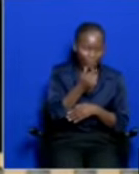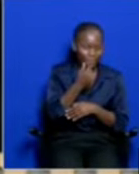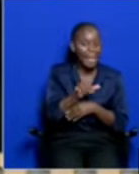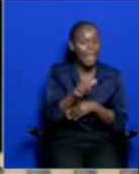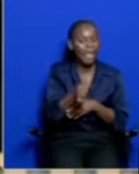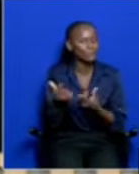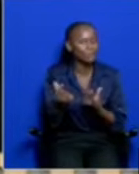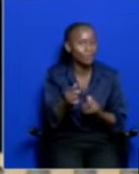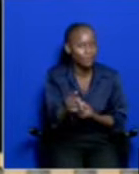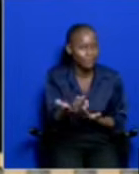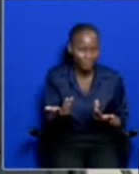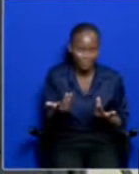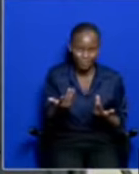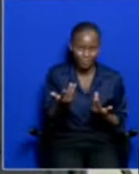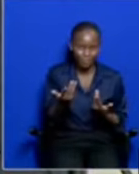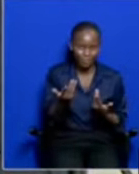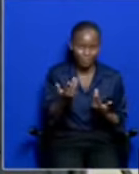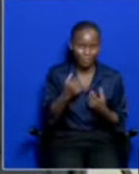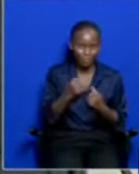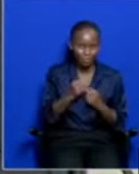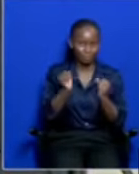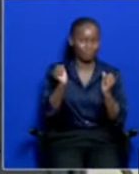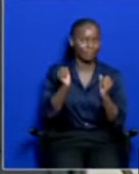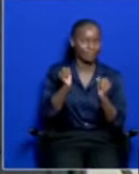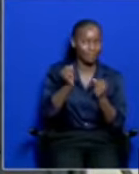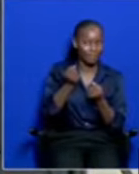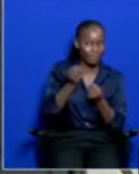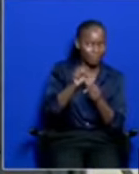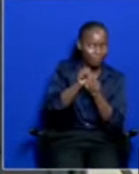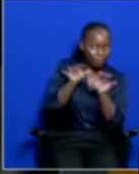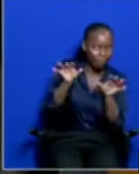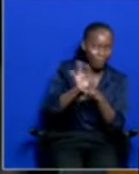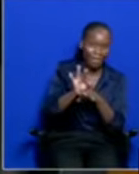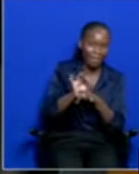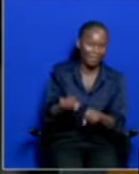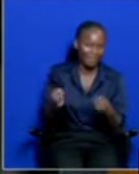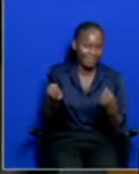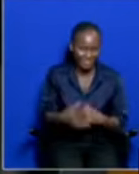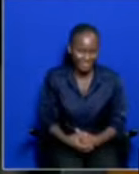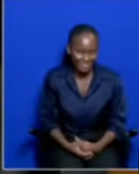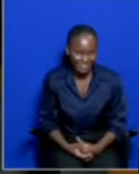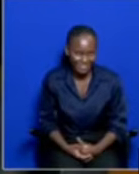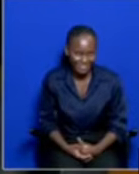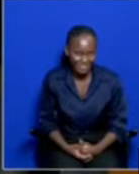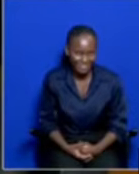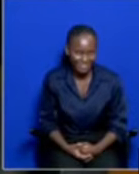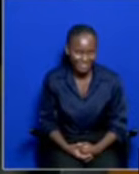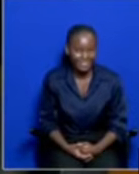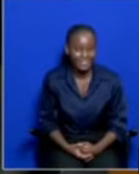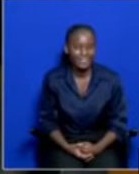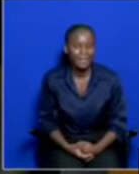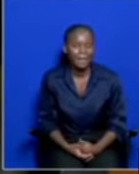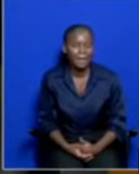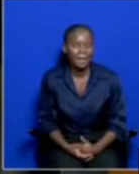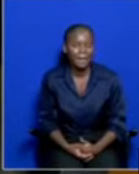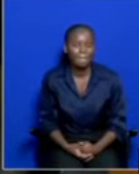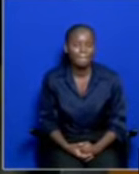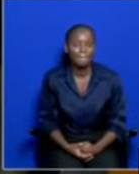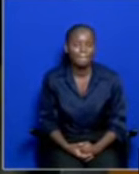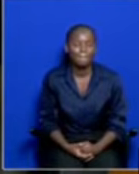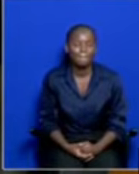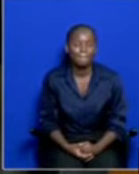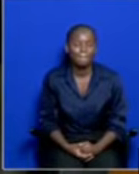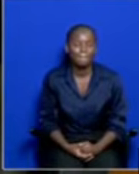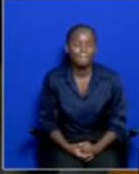this matter. And then my focus, and by no